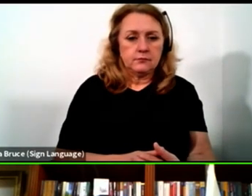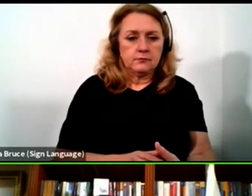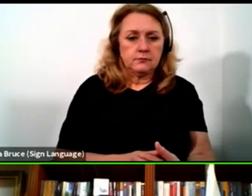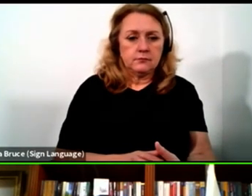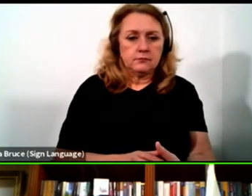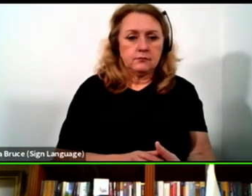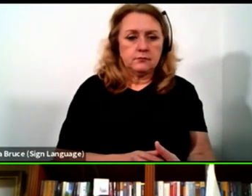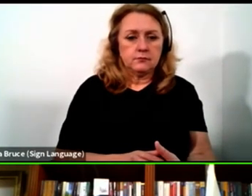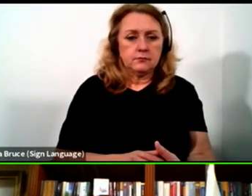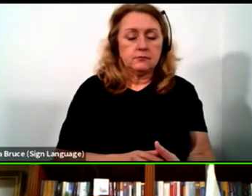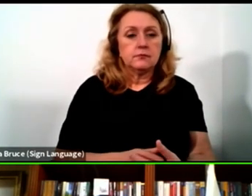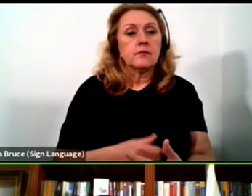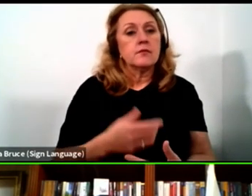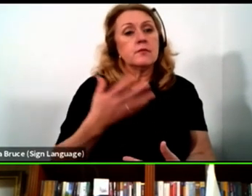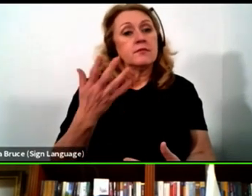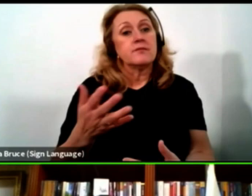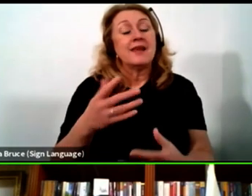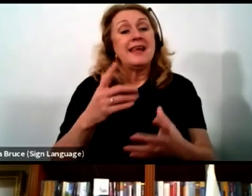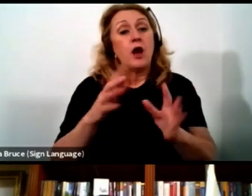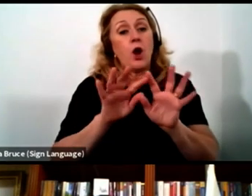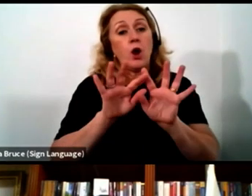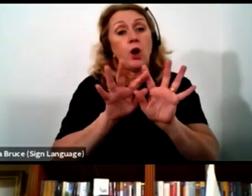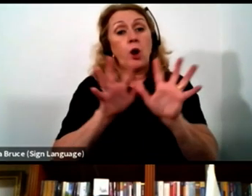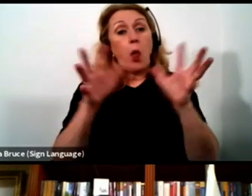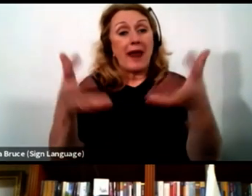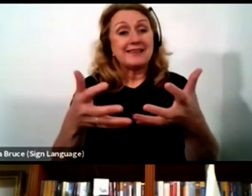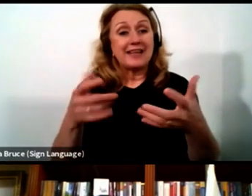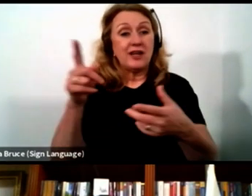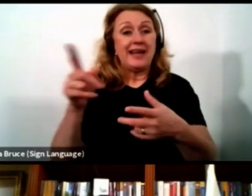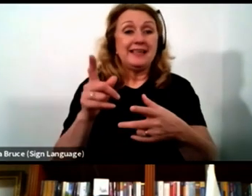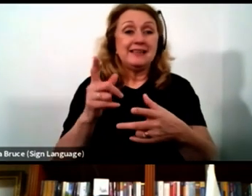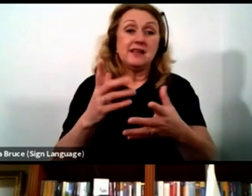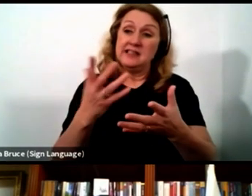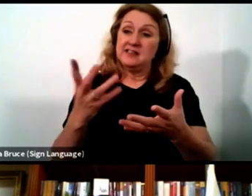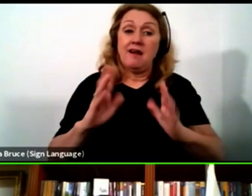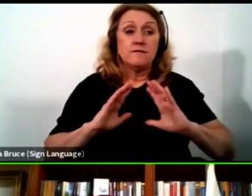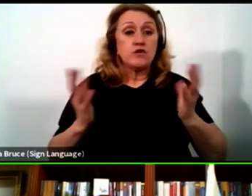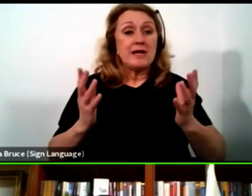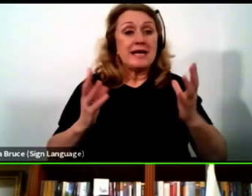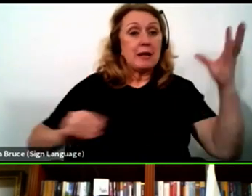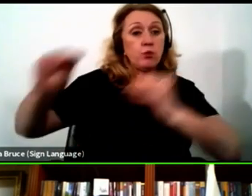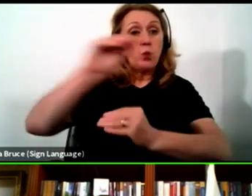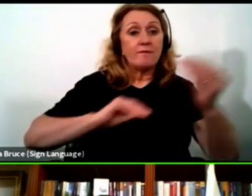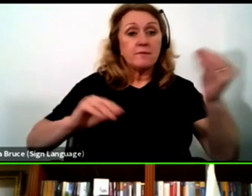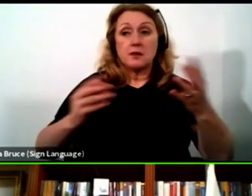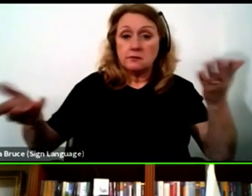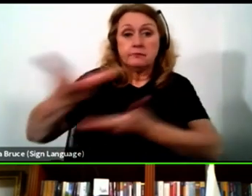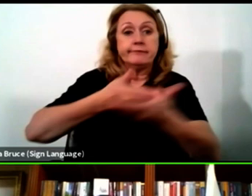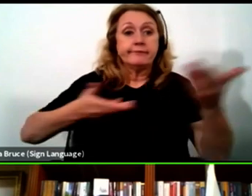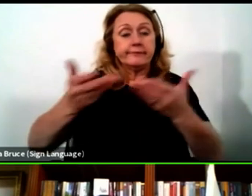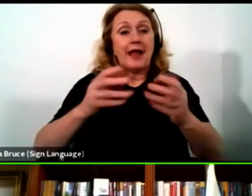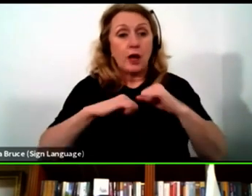Globalization in its purest sense requires the free movement of all factors of production and goods.